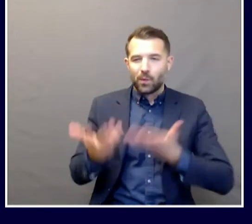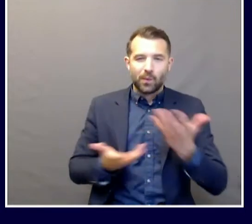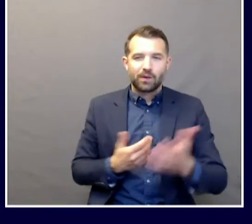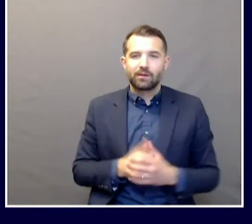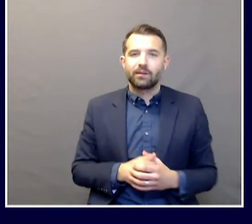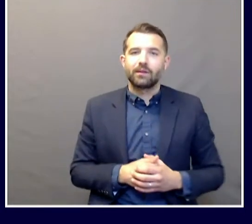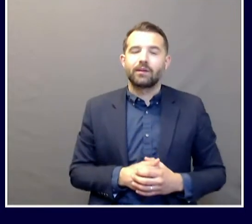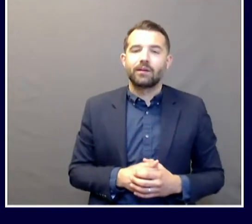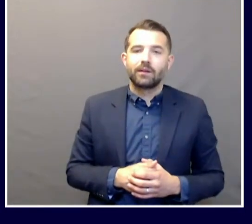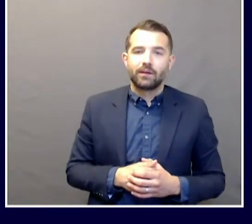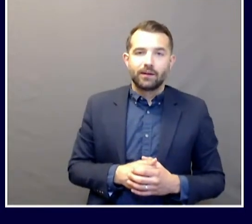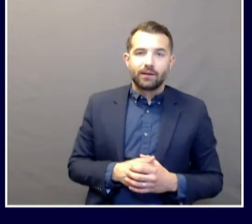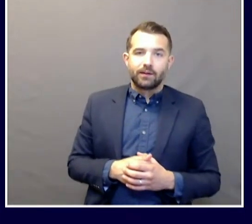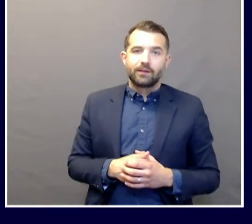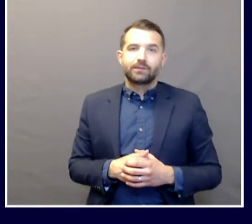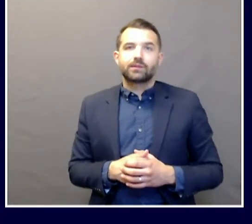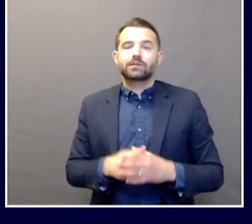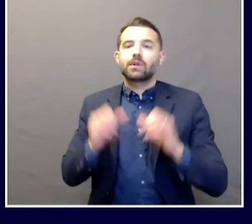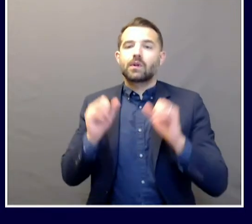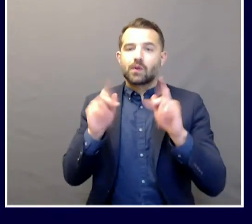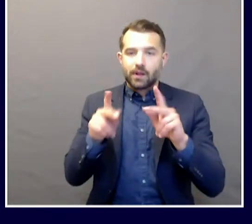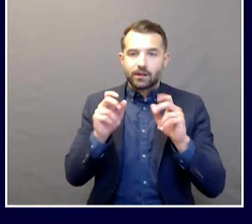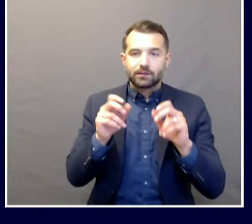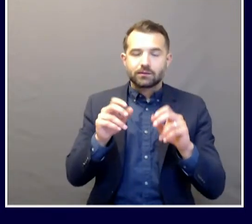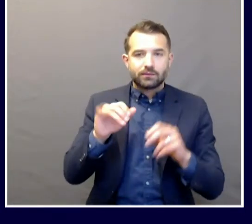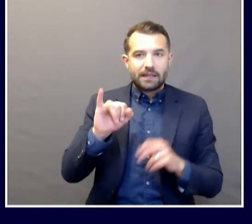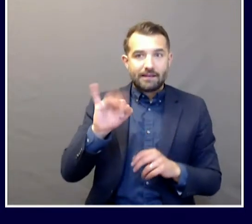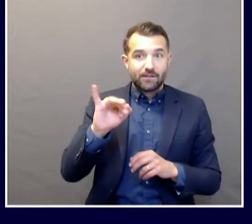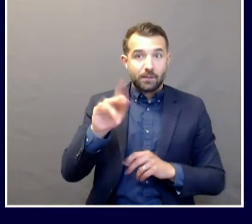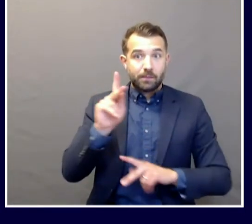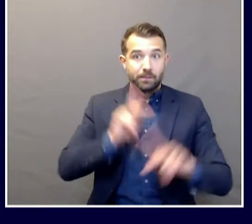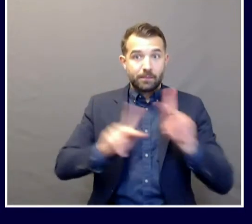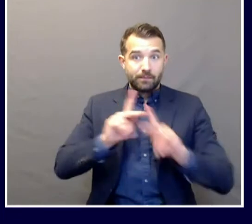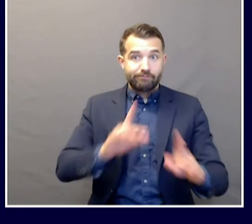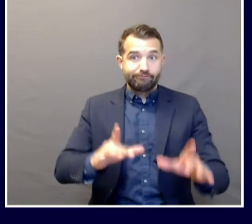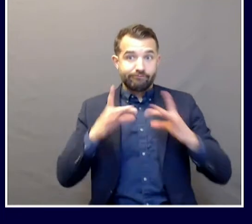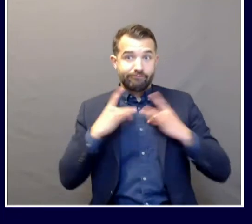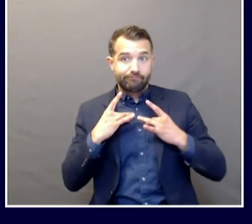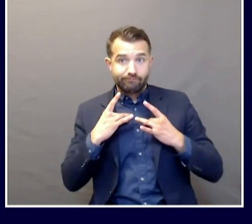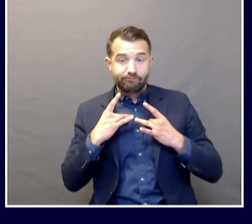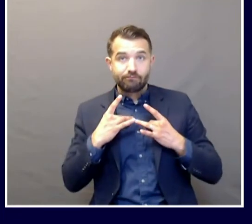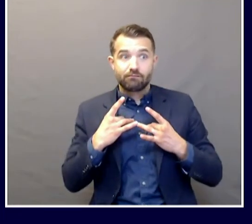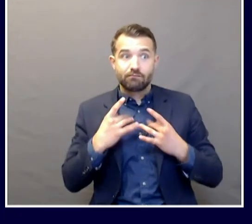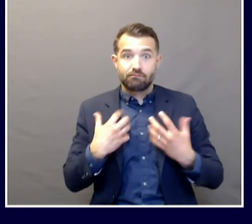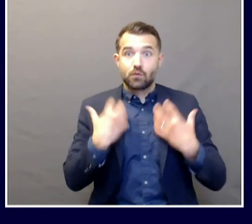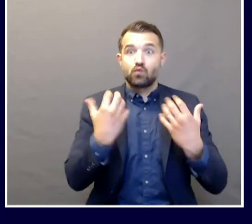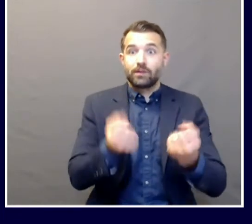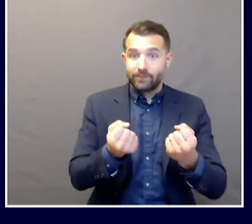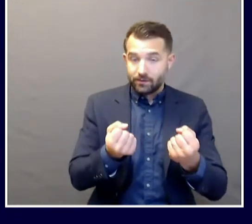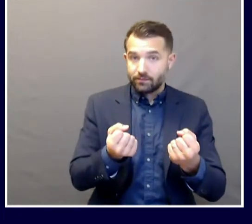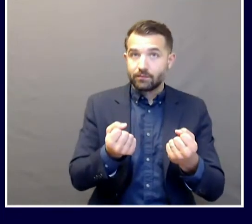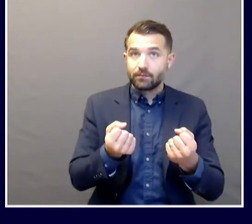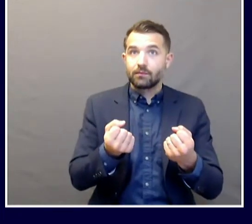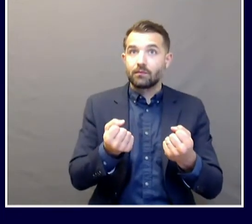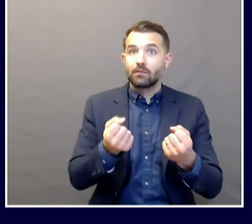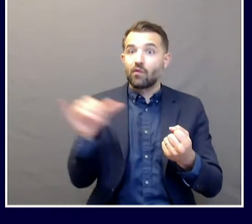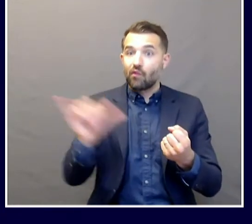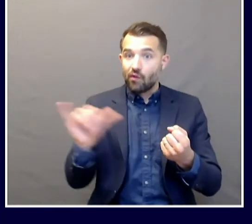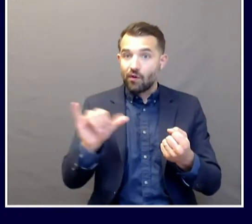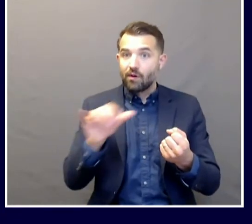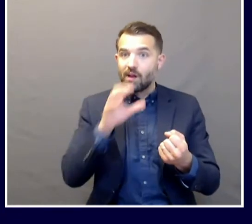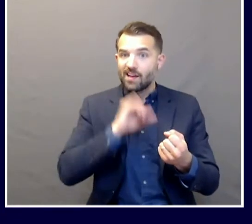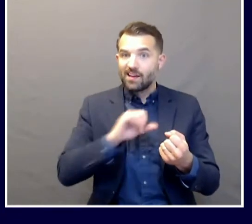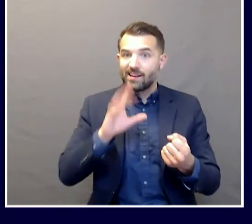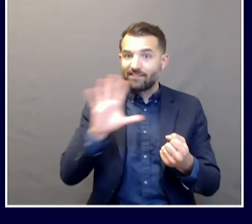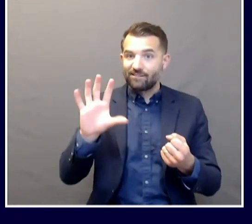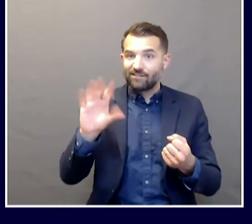people who've had COVID who are in the 50 and older range but haven't been vaccinated to the